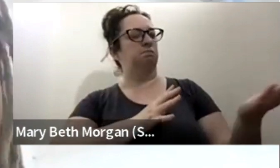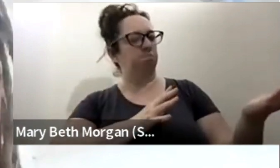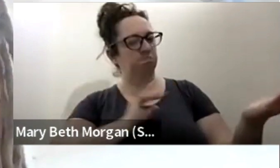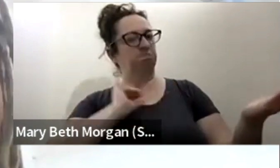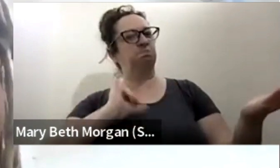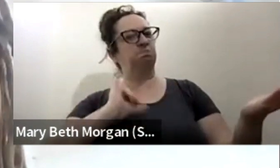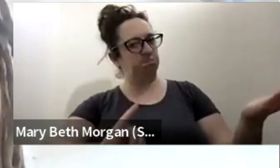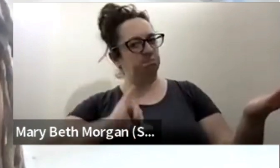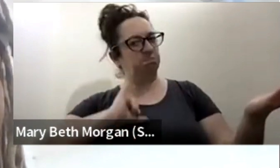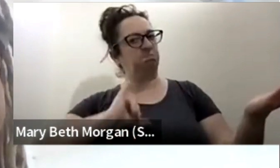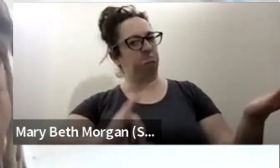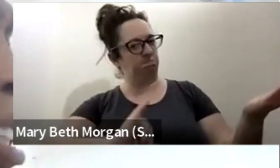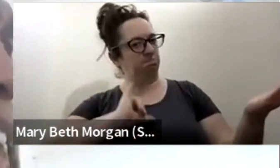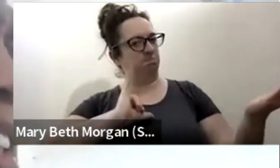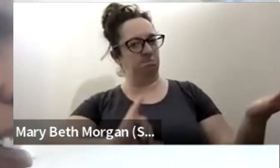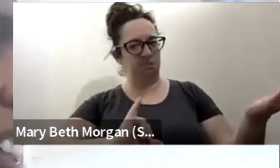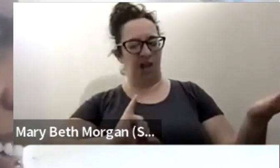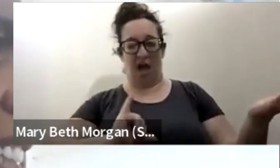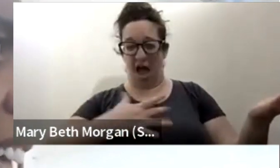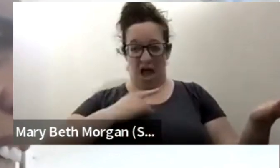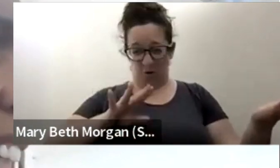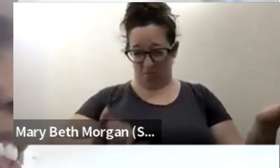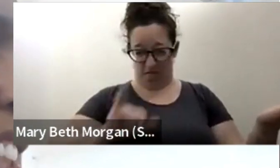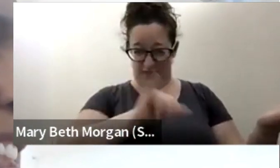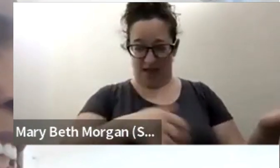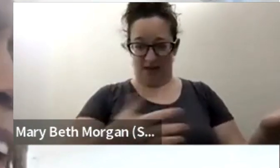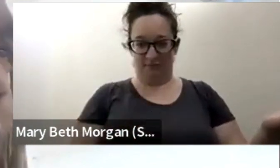don't like all these men. This is, I don't